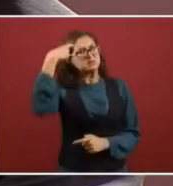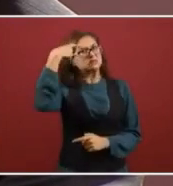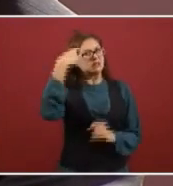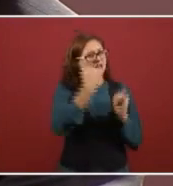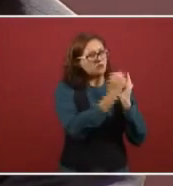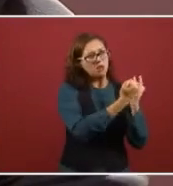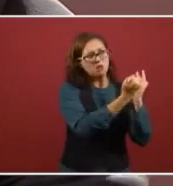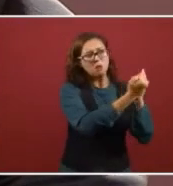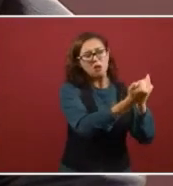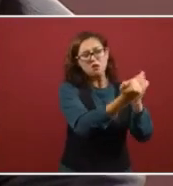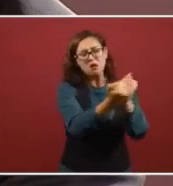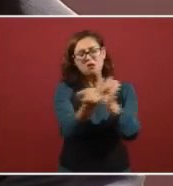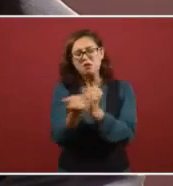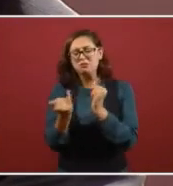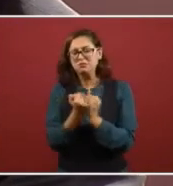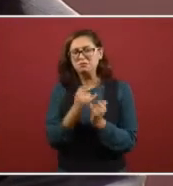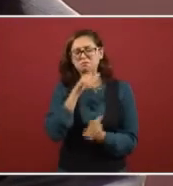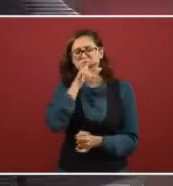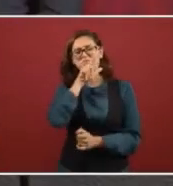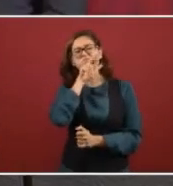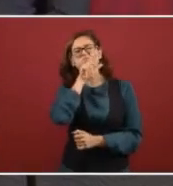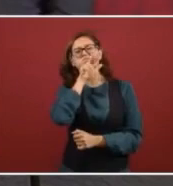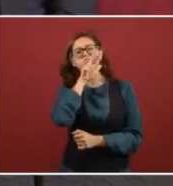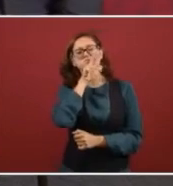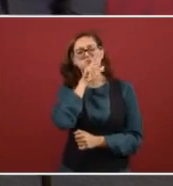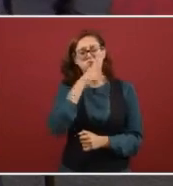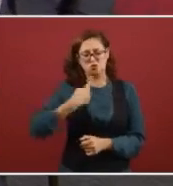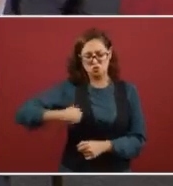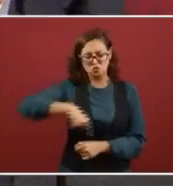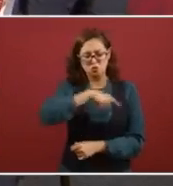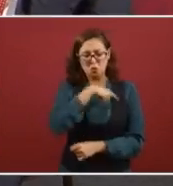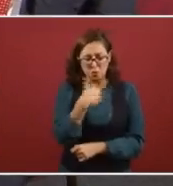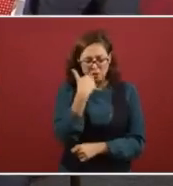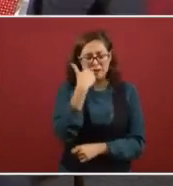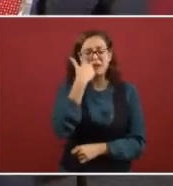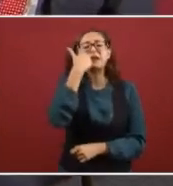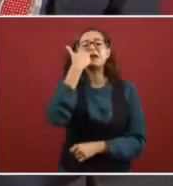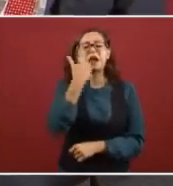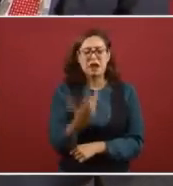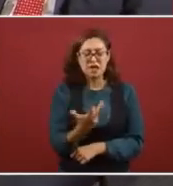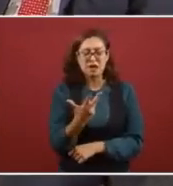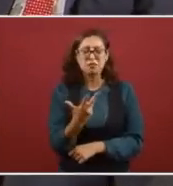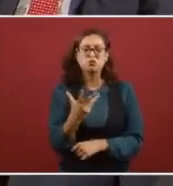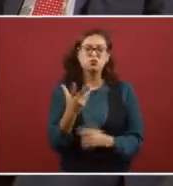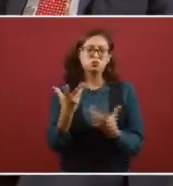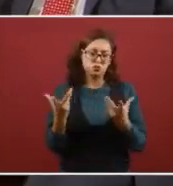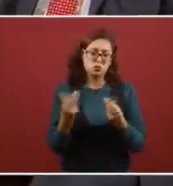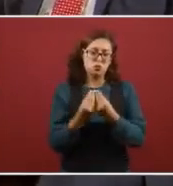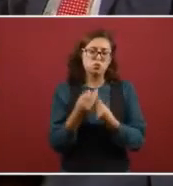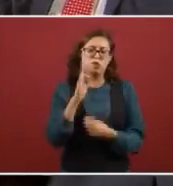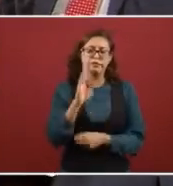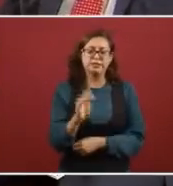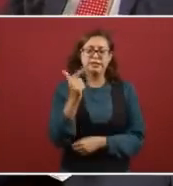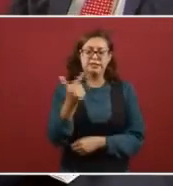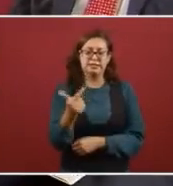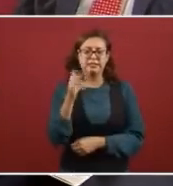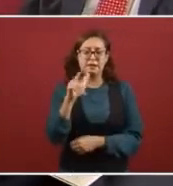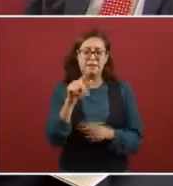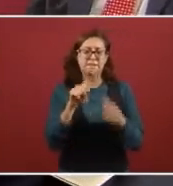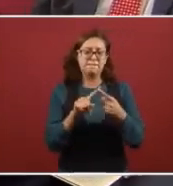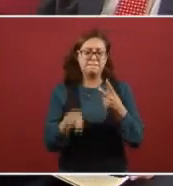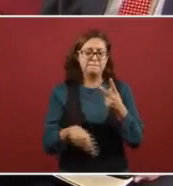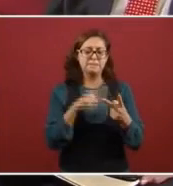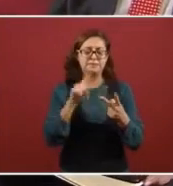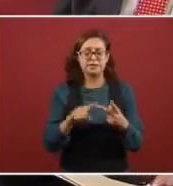to, and it's very indispensable to participate in